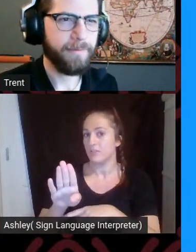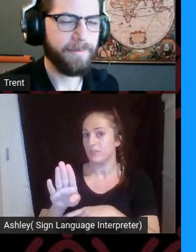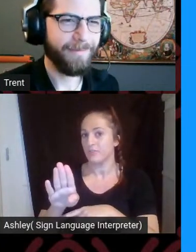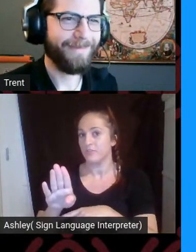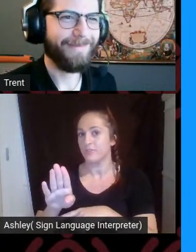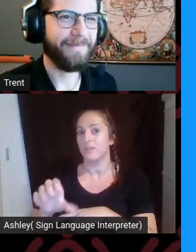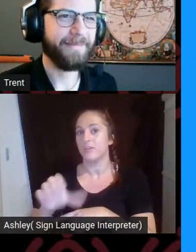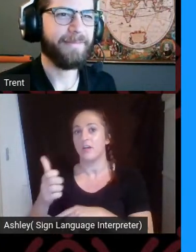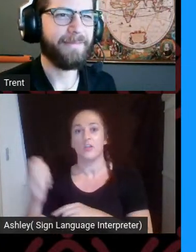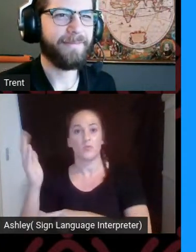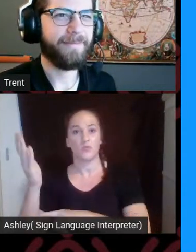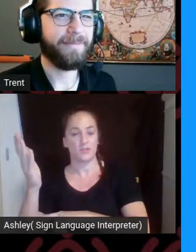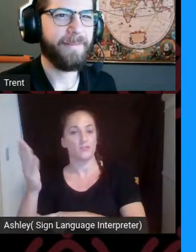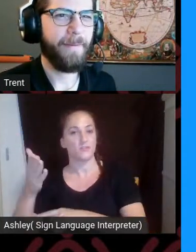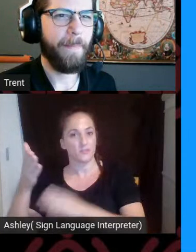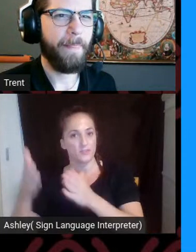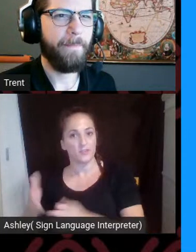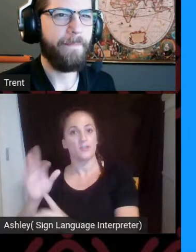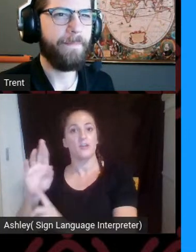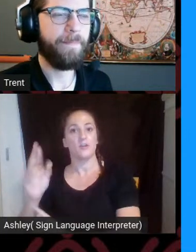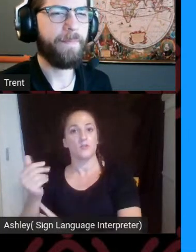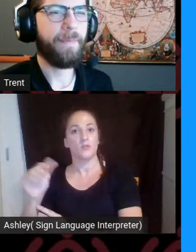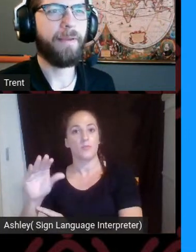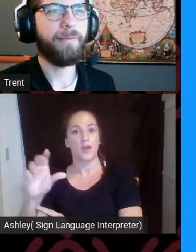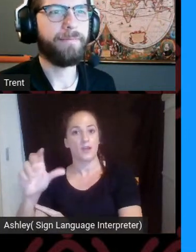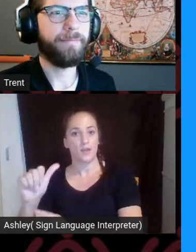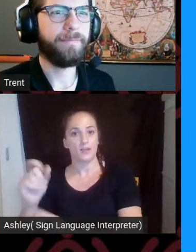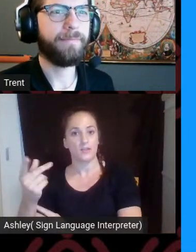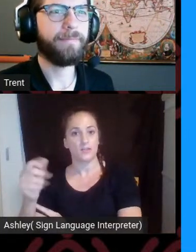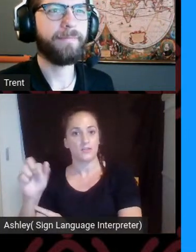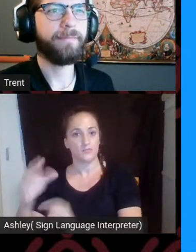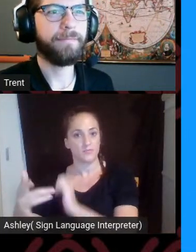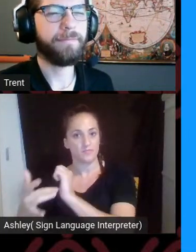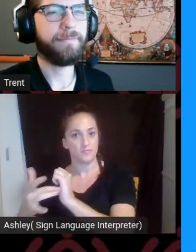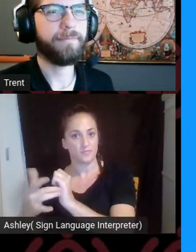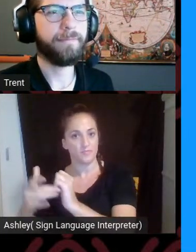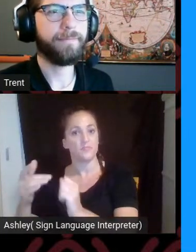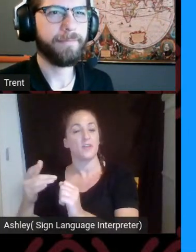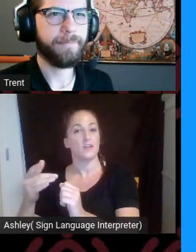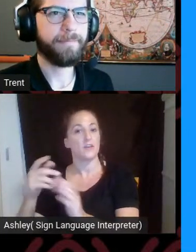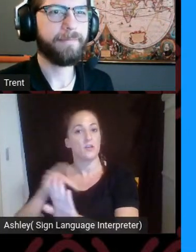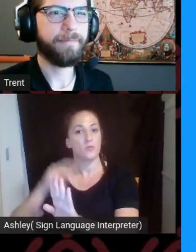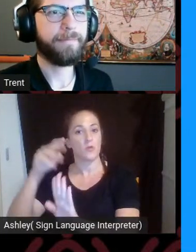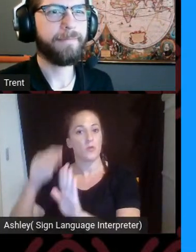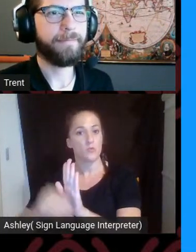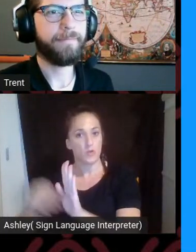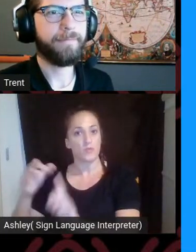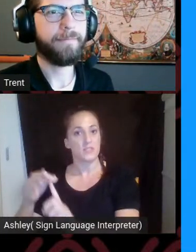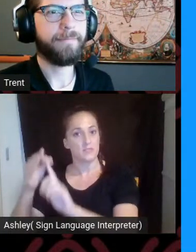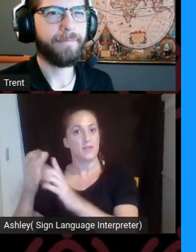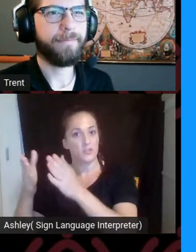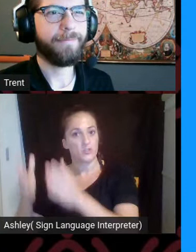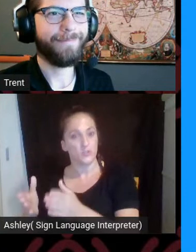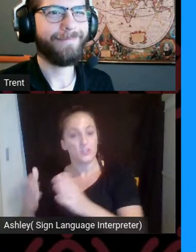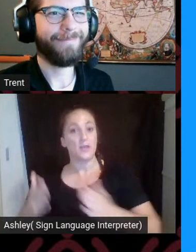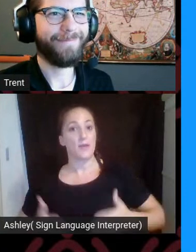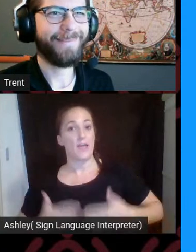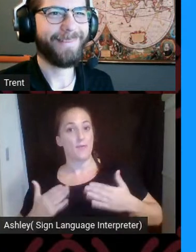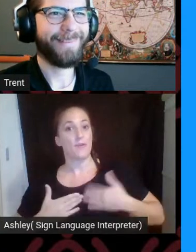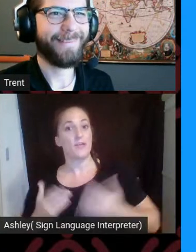good morning, everyone. My name is Rebecca Smekla. I'm also a technology program specialist in Ed Tech here with Trent. Glad to be